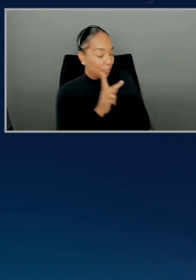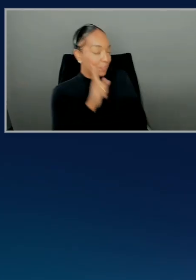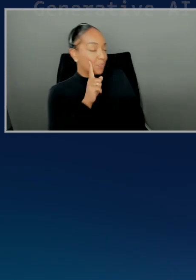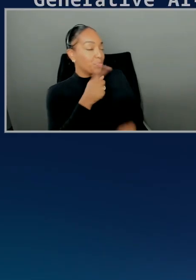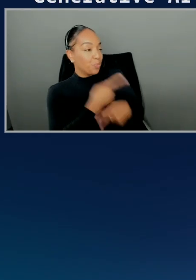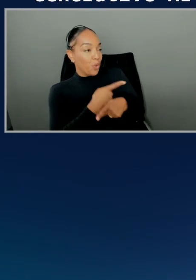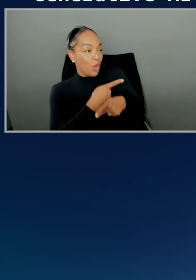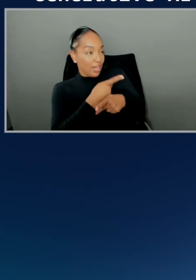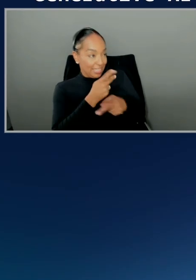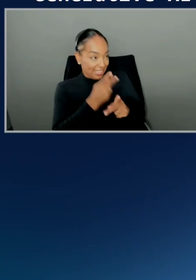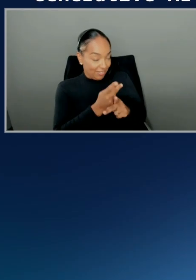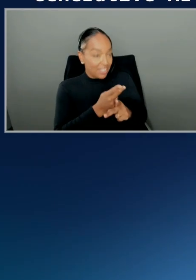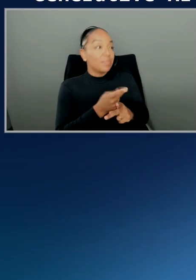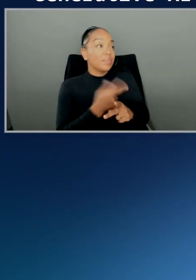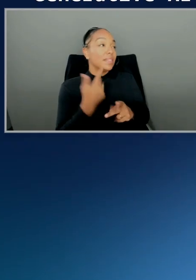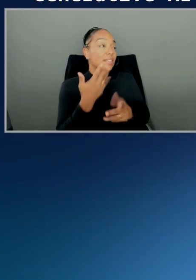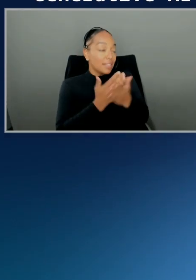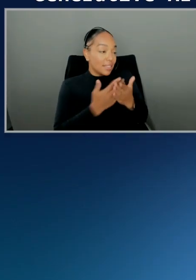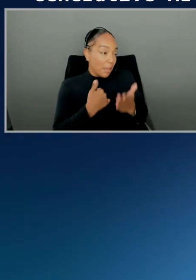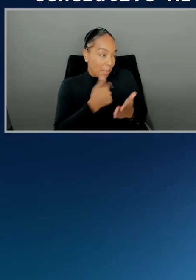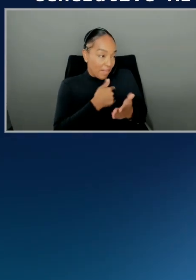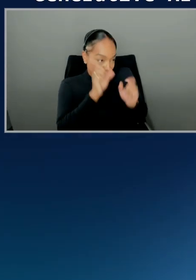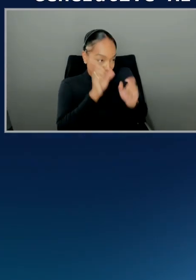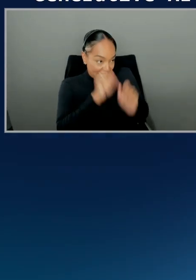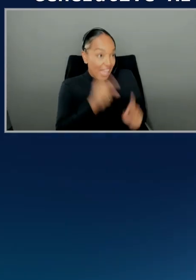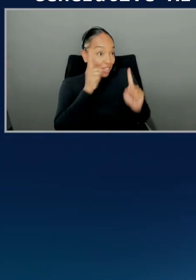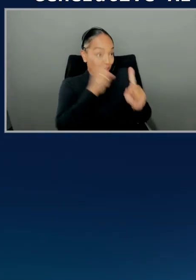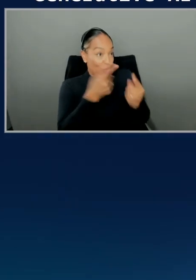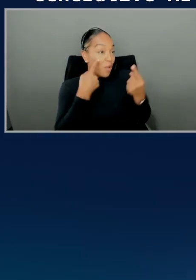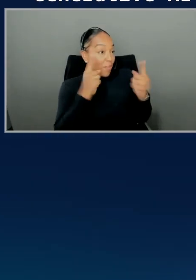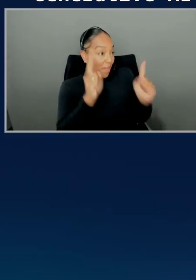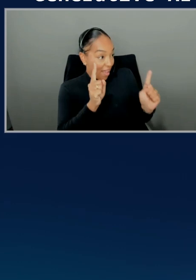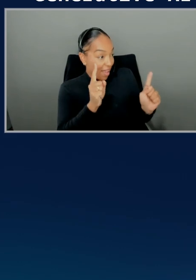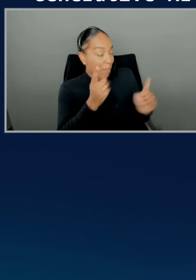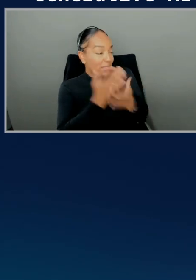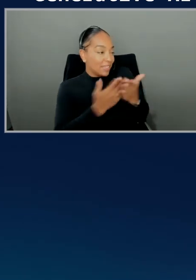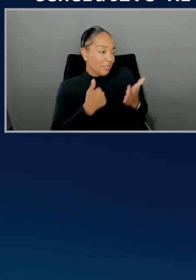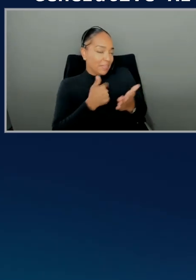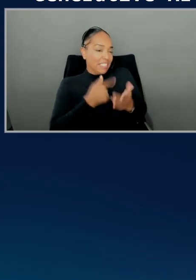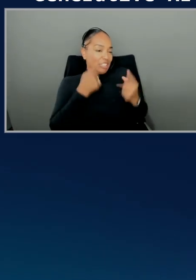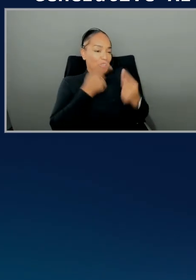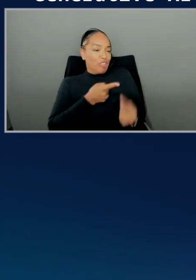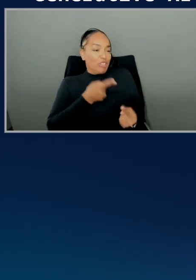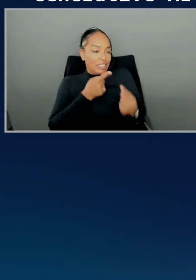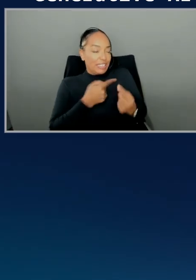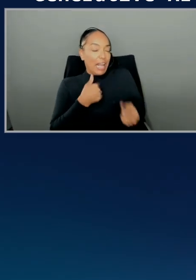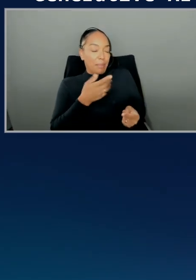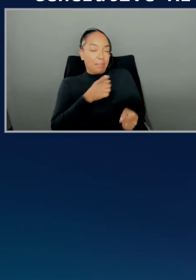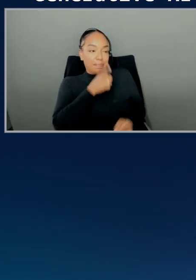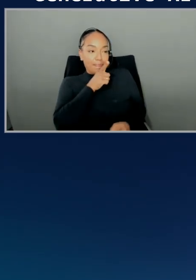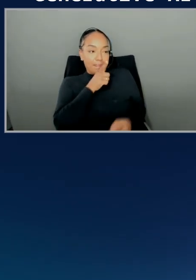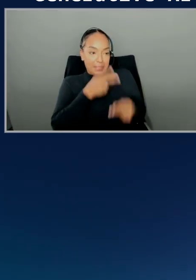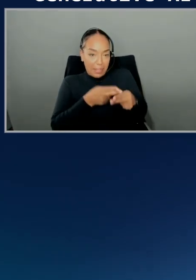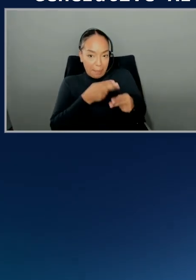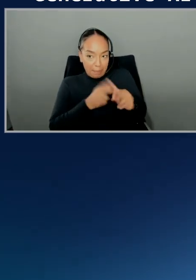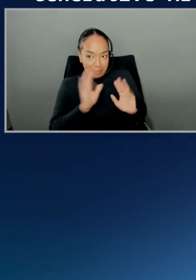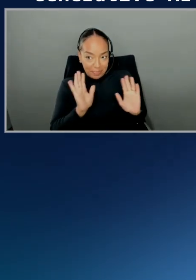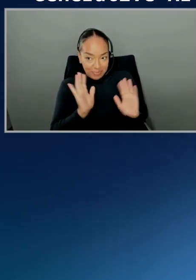us can achieve it. Some of us struggle with it, maybe. I won't name names.